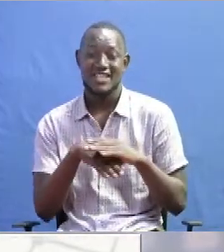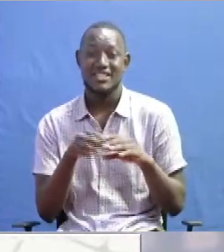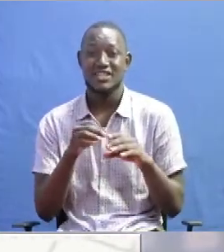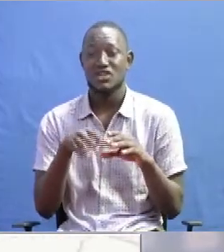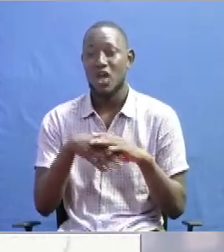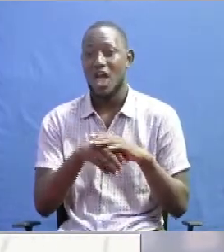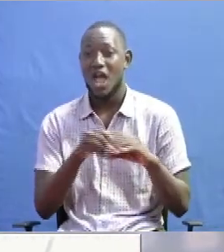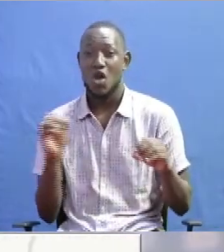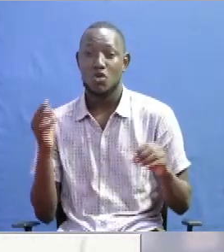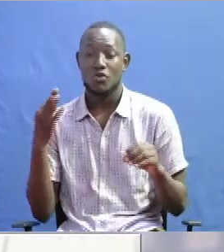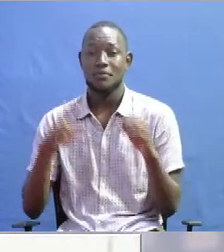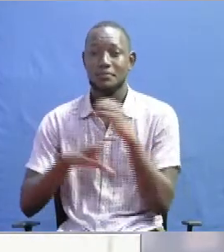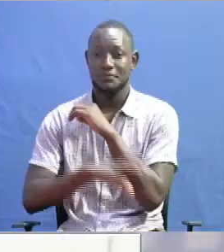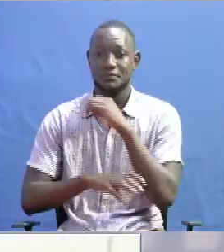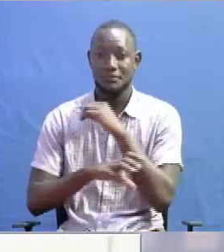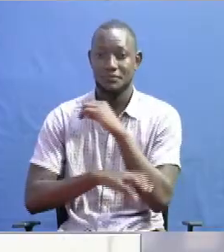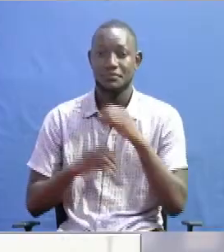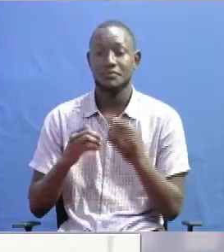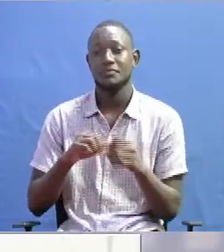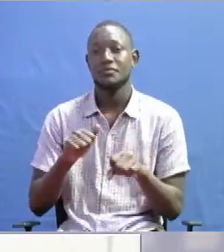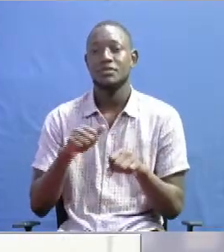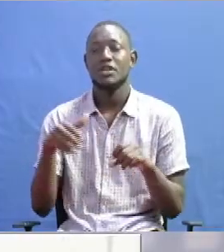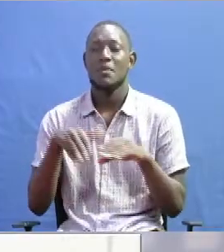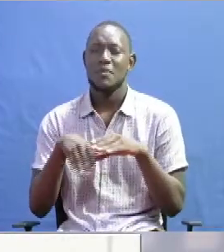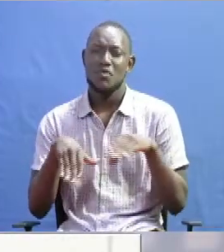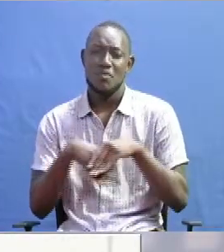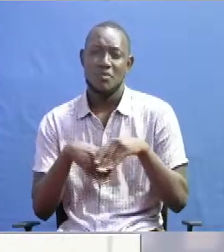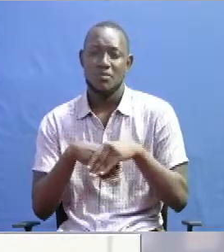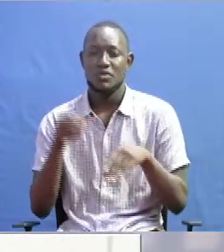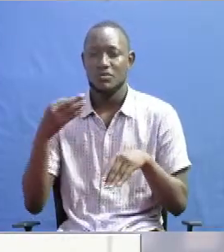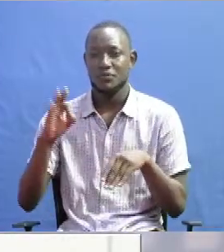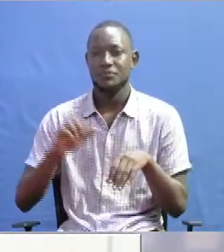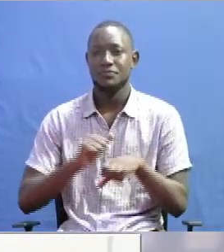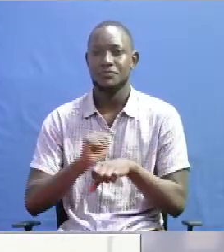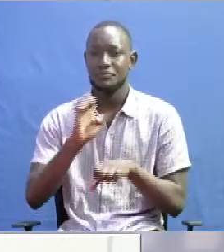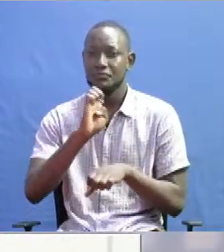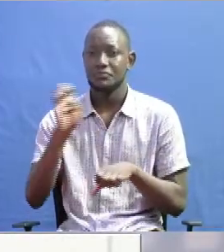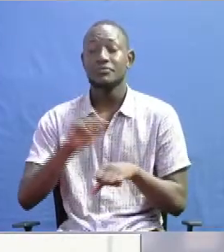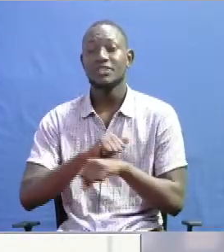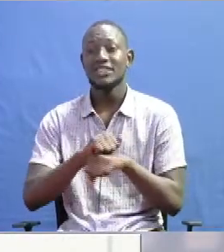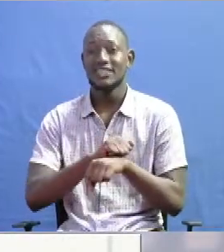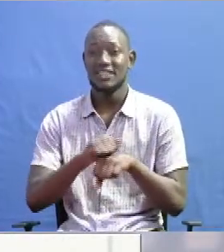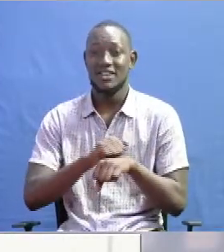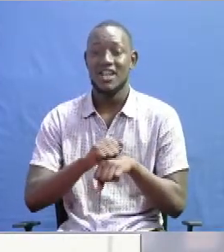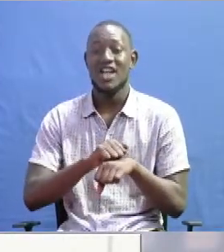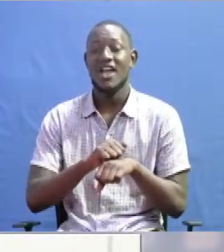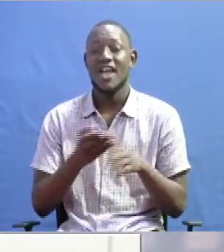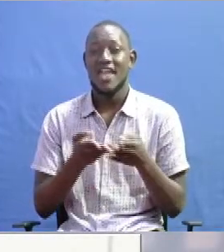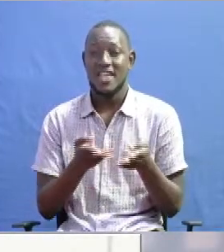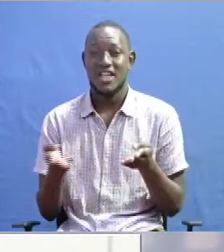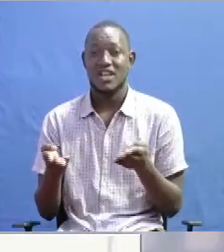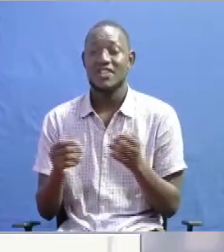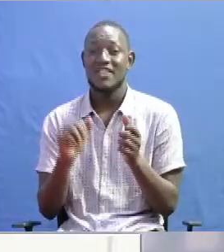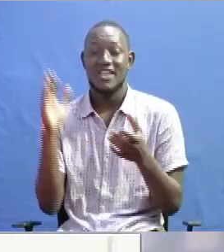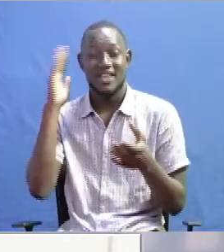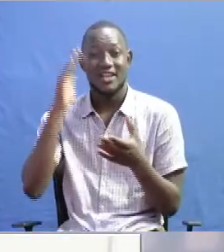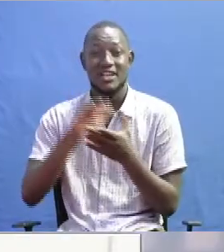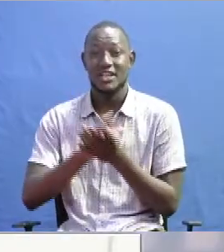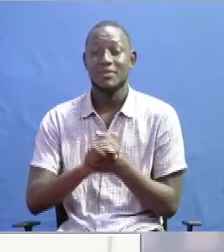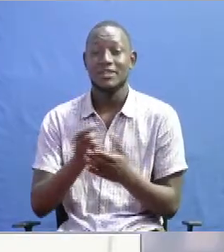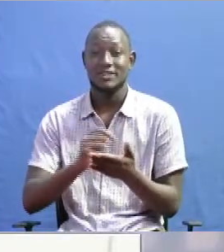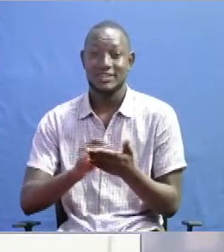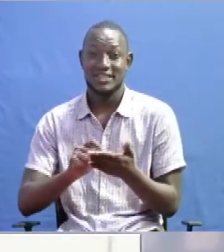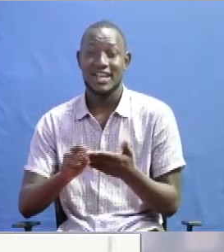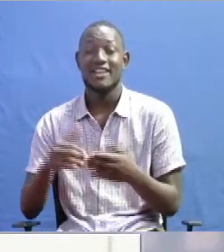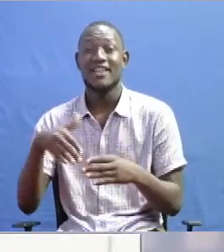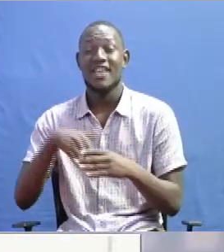the member states of the East Africa under this treaty that was signed in the year 1999 and